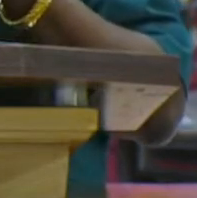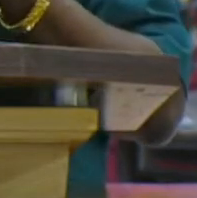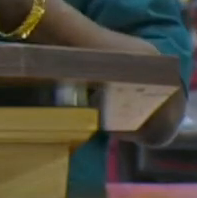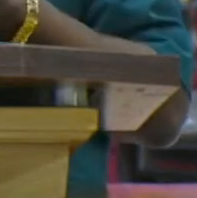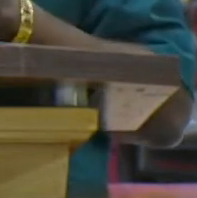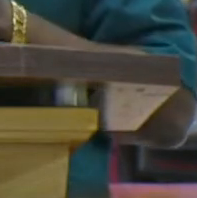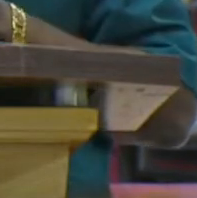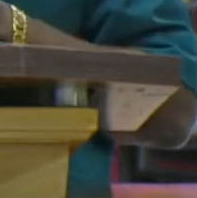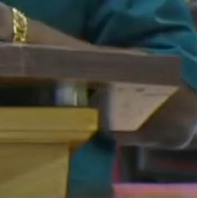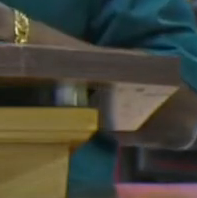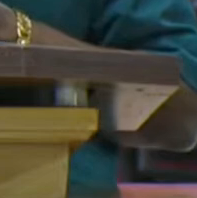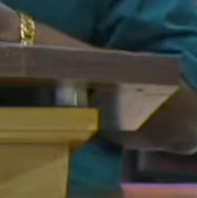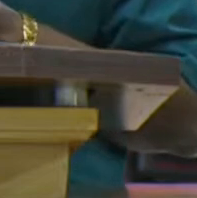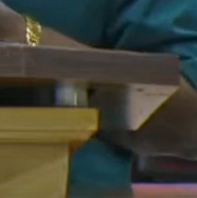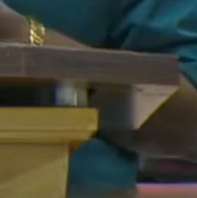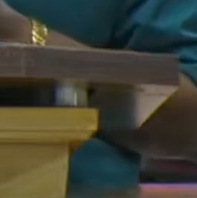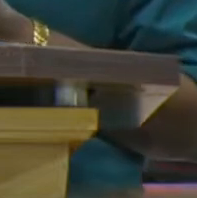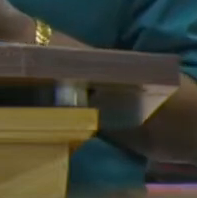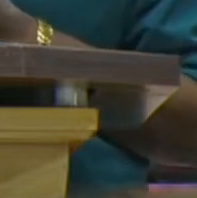everything